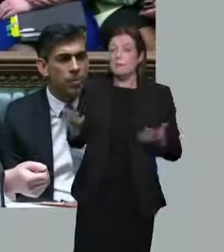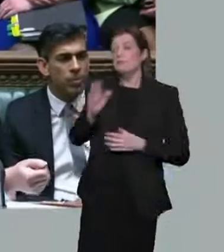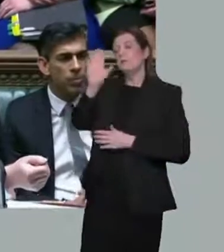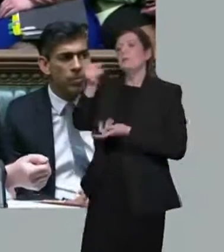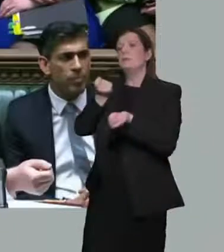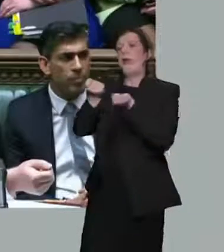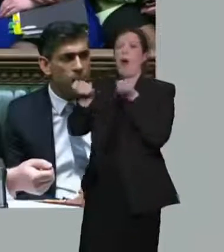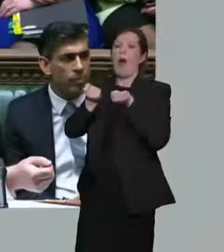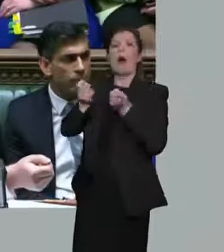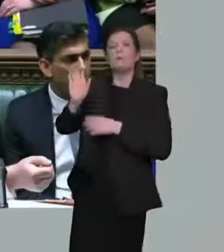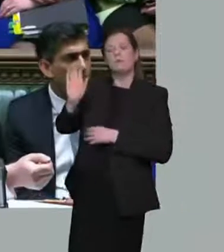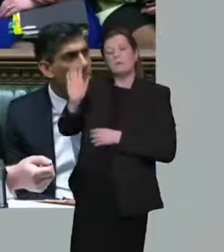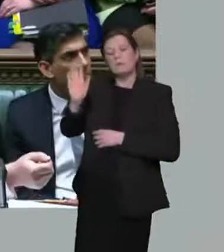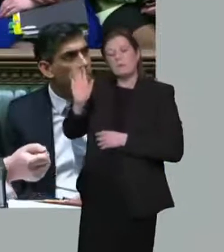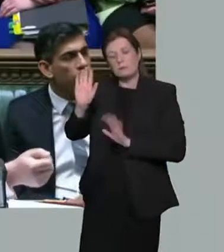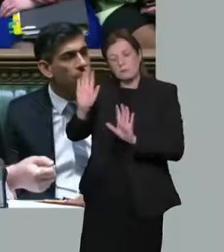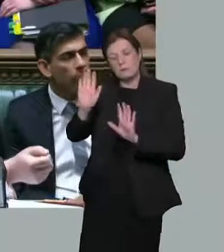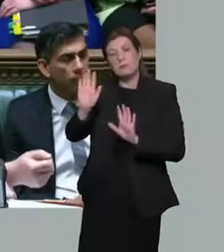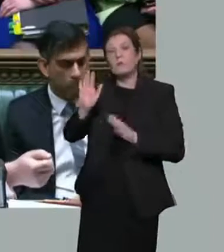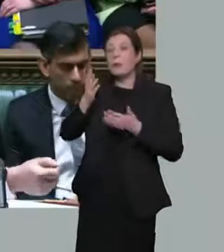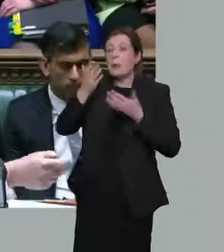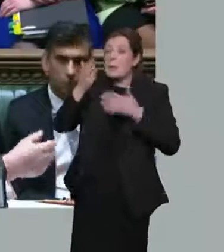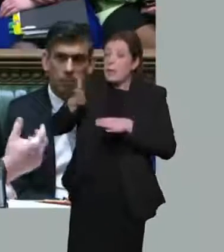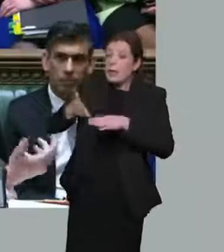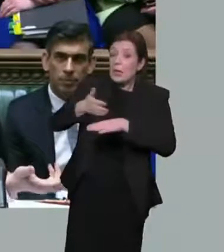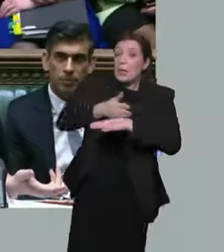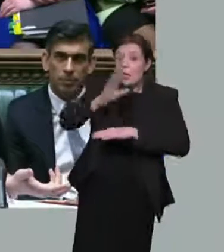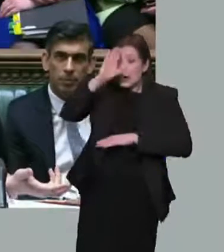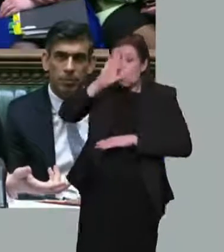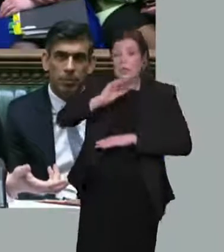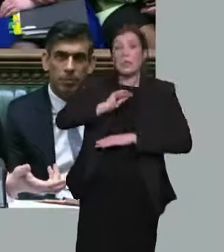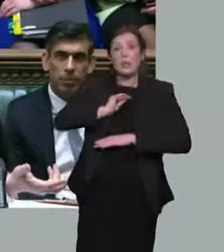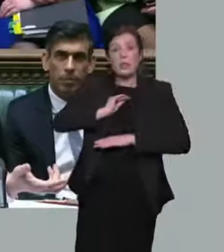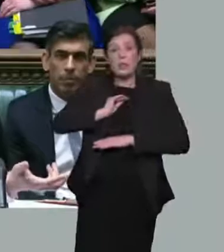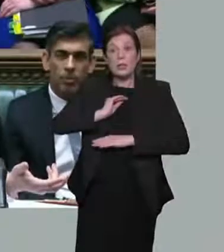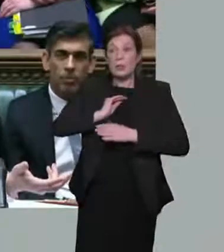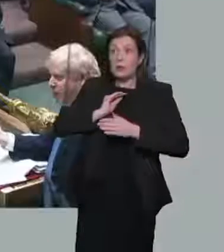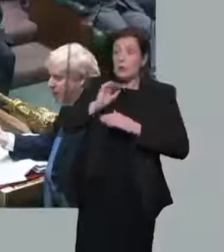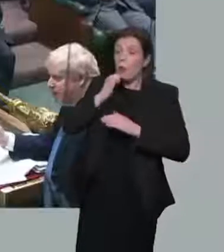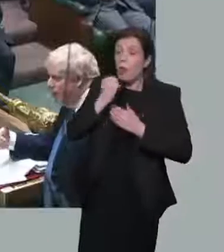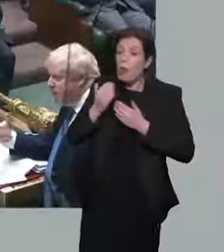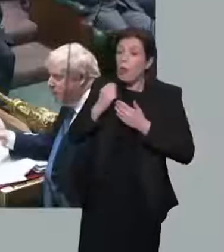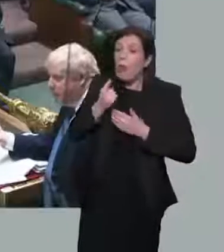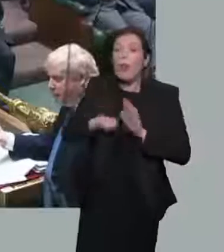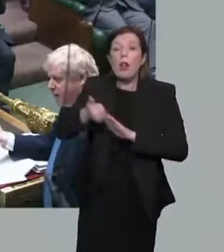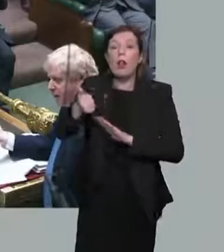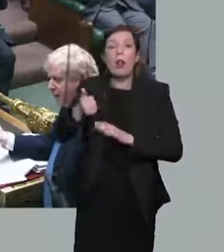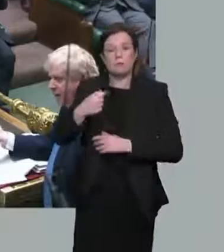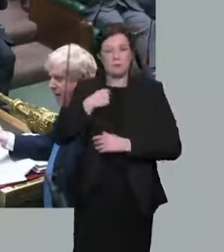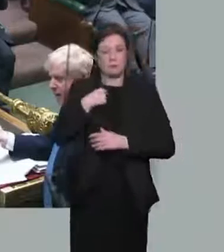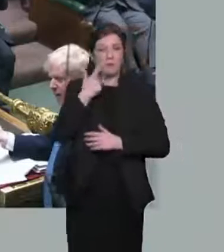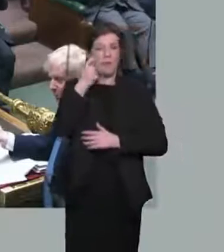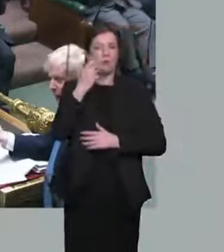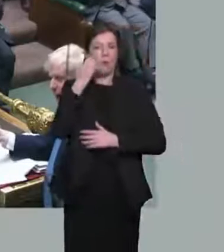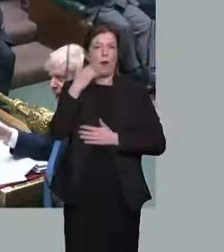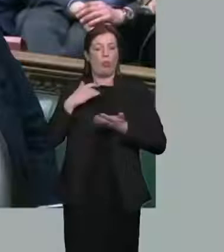Speaker, is whether or not the government was properly notified, and it's not about what happens the previous evening. I knew about it on the Thursday